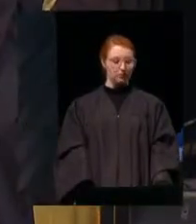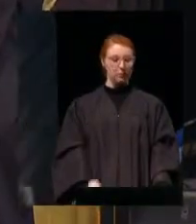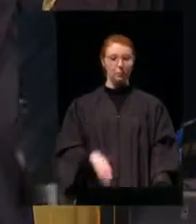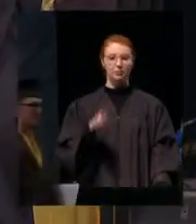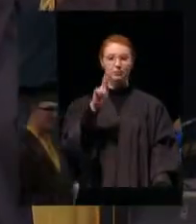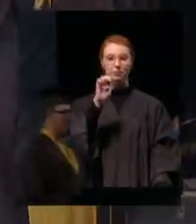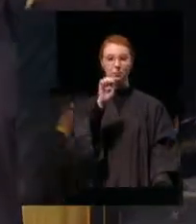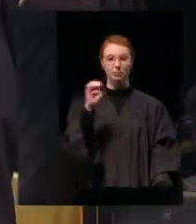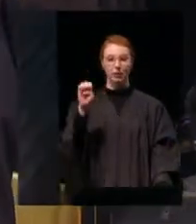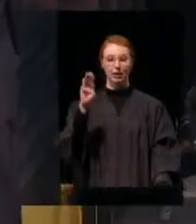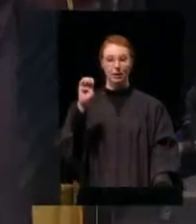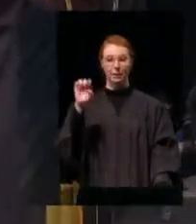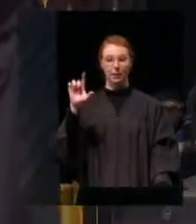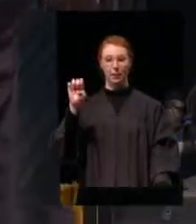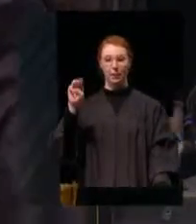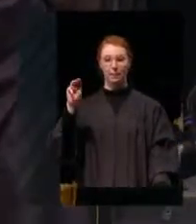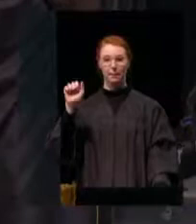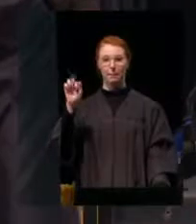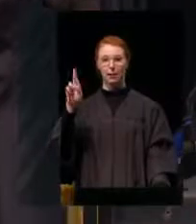Bree Bellemare.